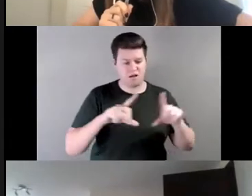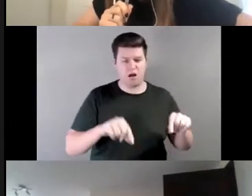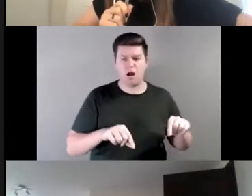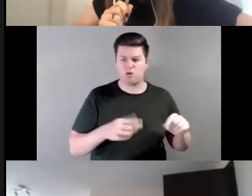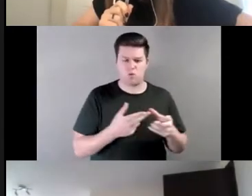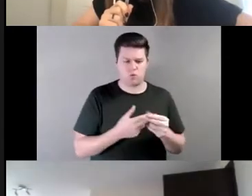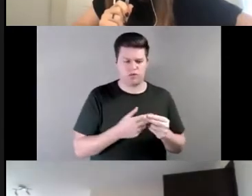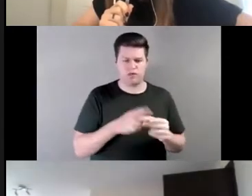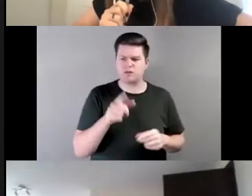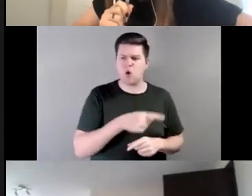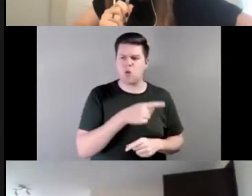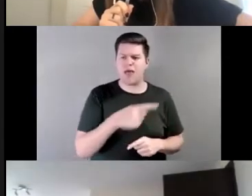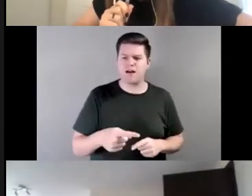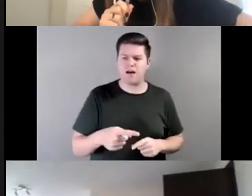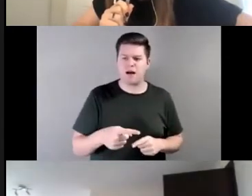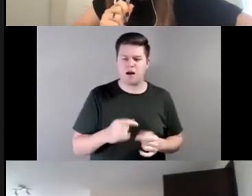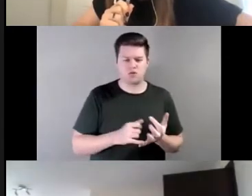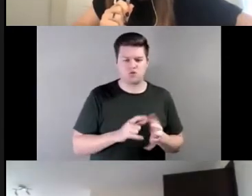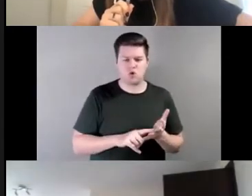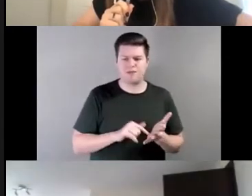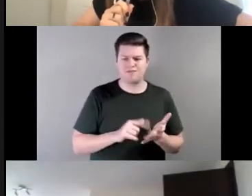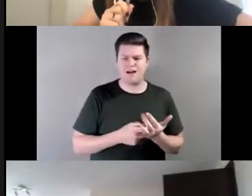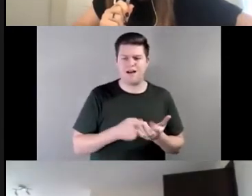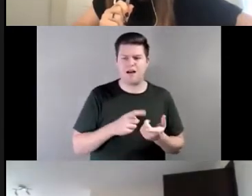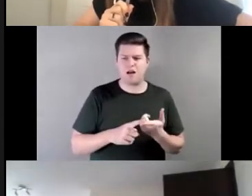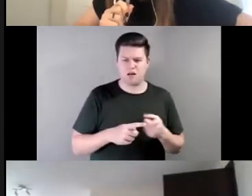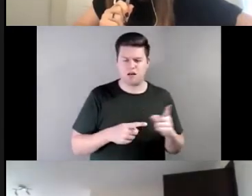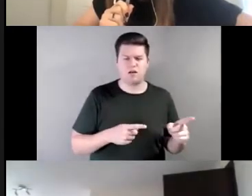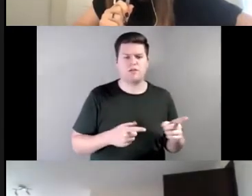branded simply with the local authorities logo on it.